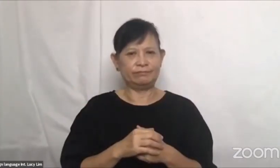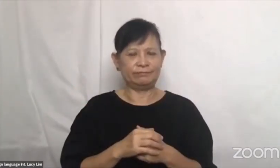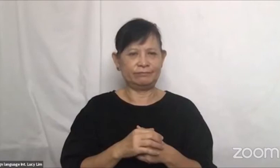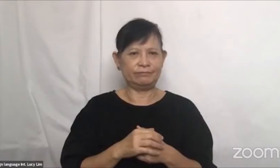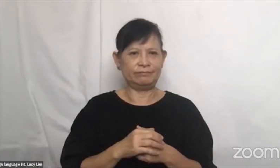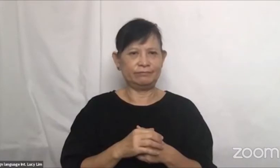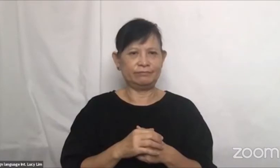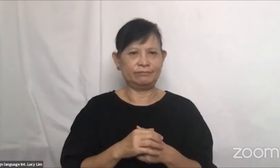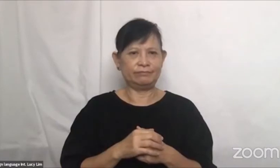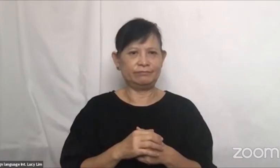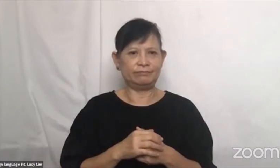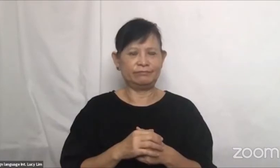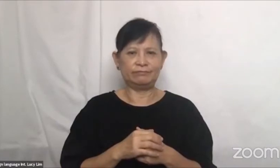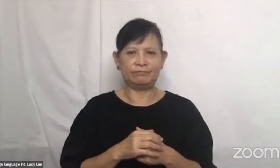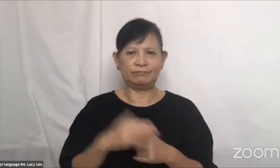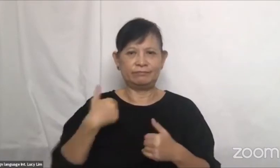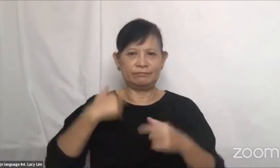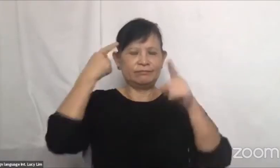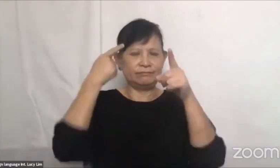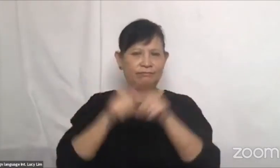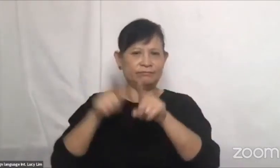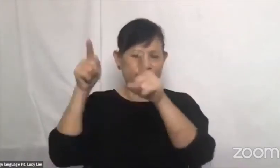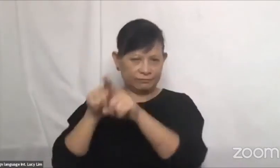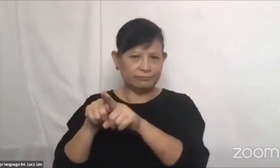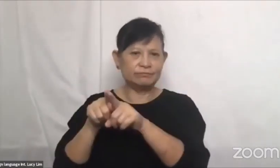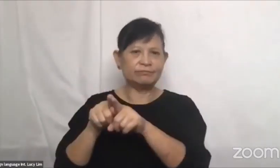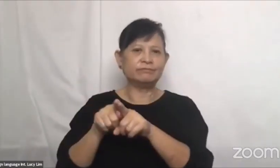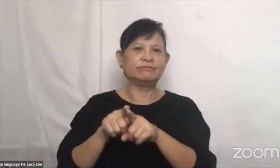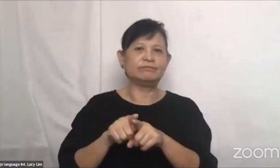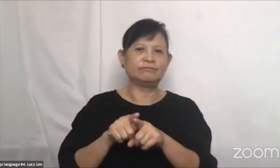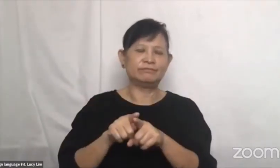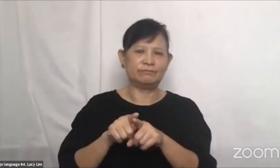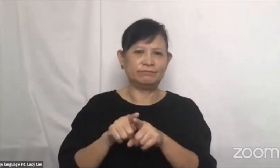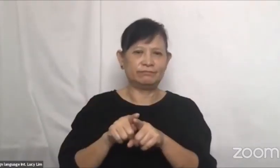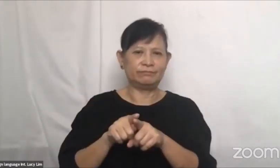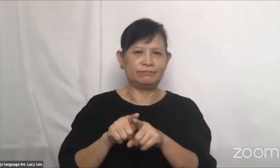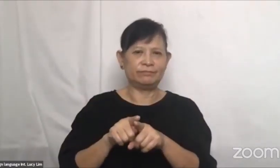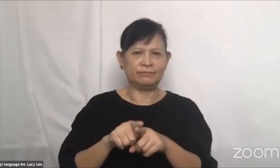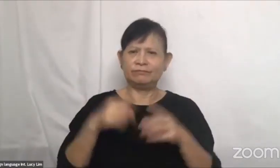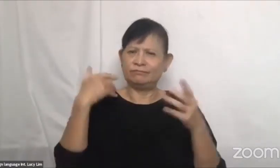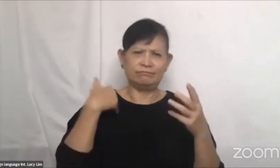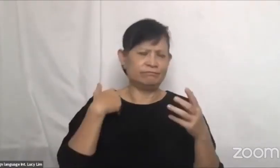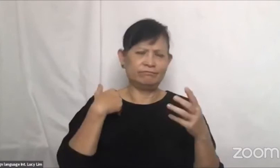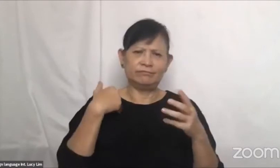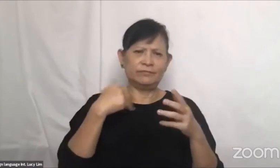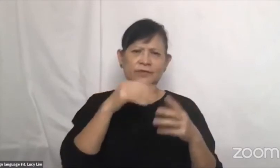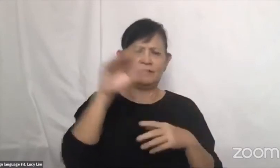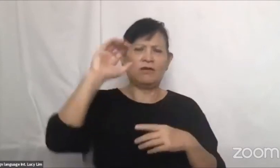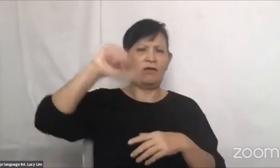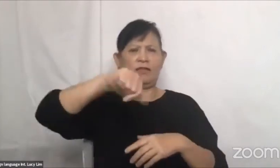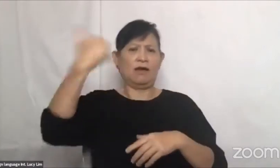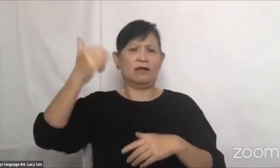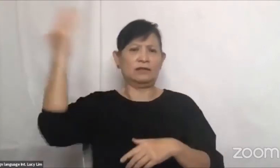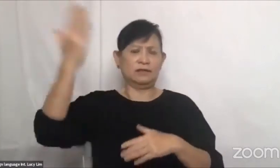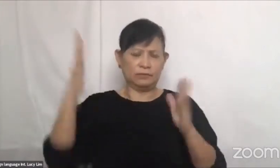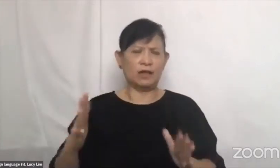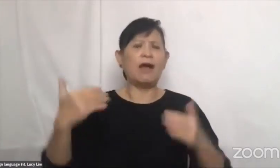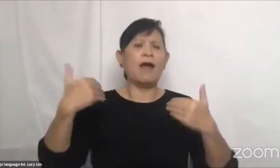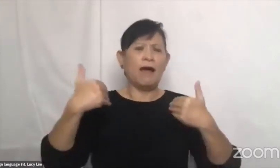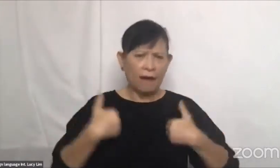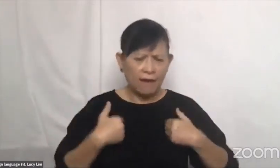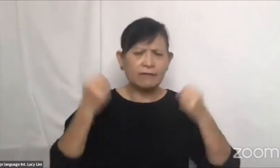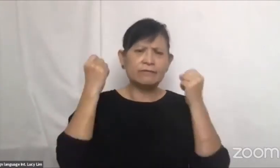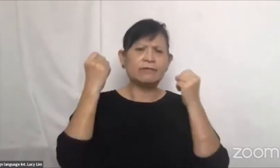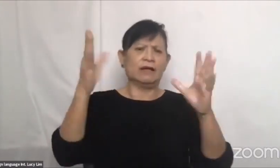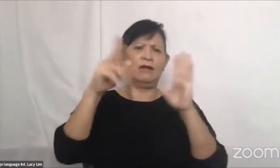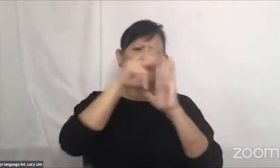I agree with Tanzila, Dakshitha, and Shivu that there are a lot of policies and provisions are there in our